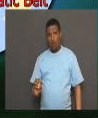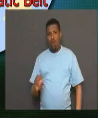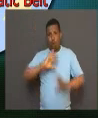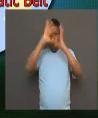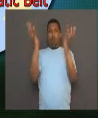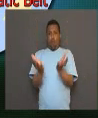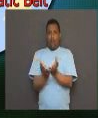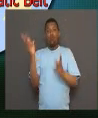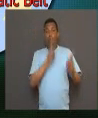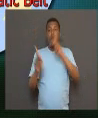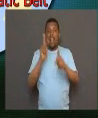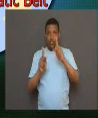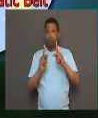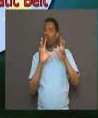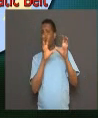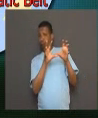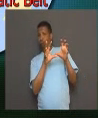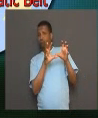world's population.